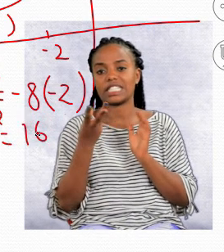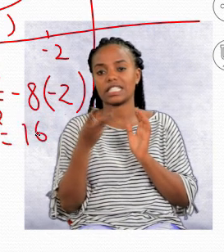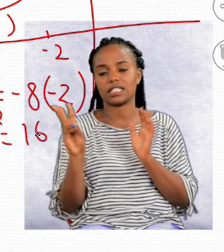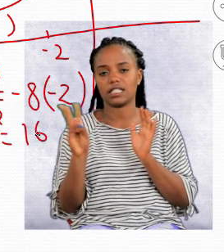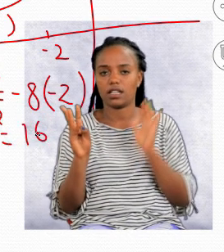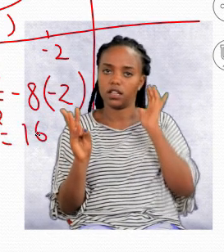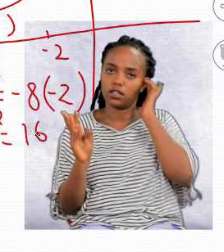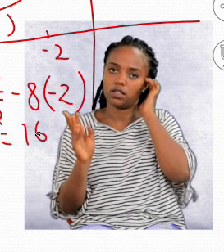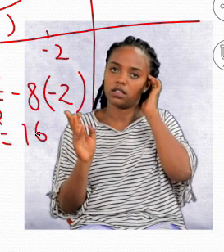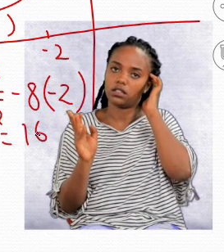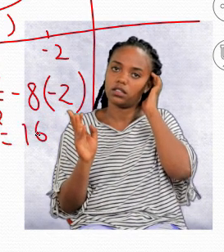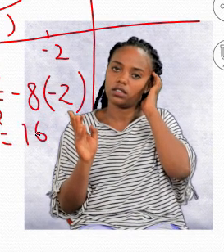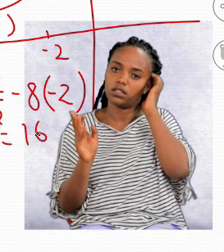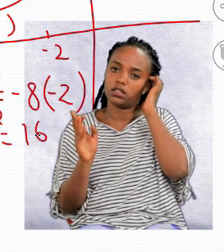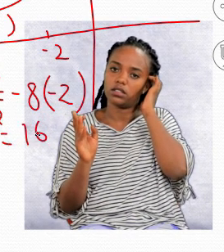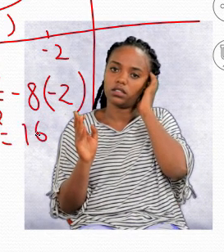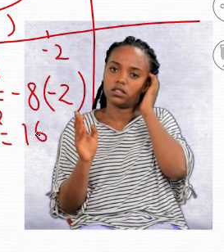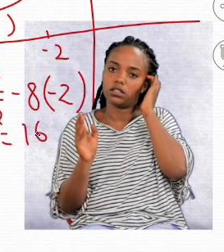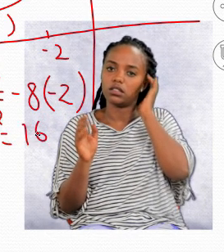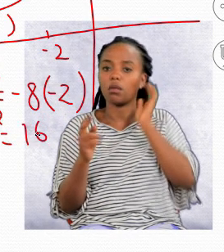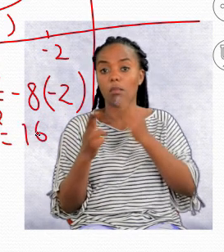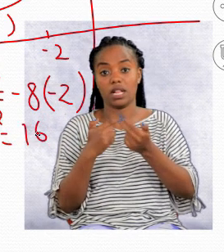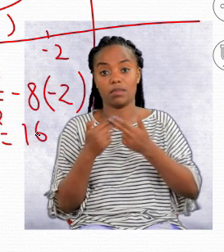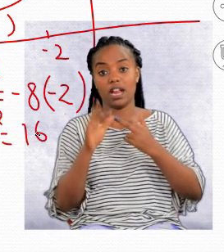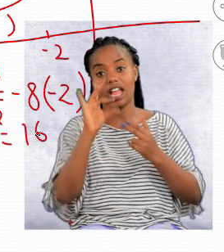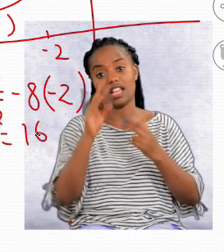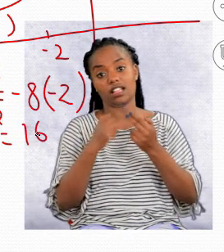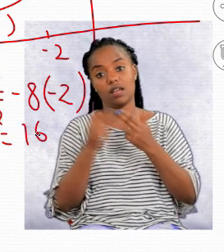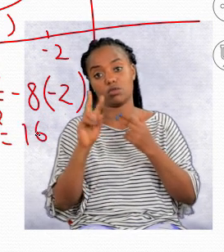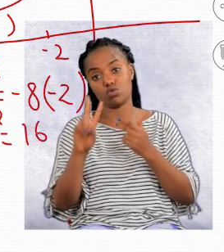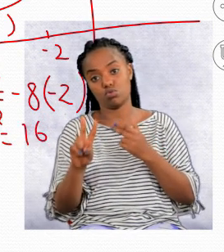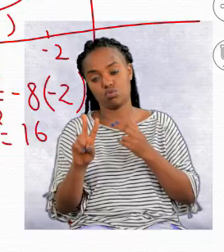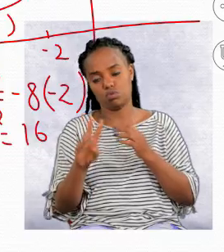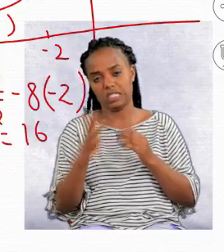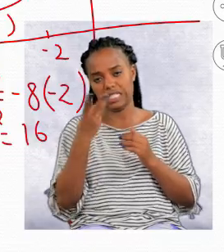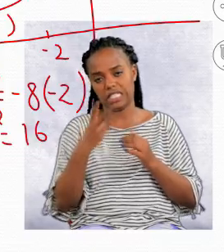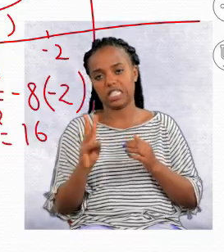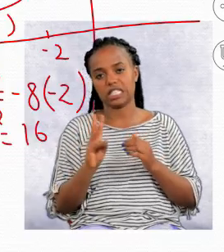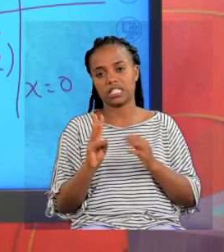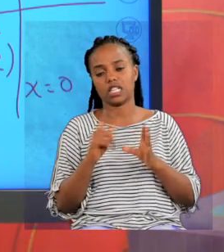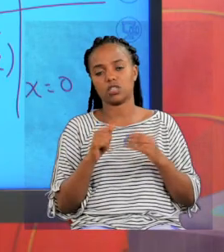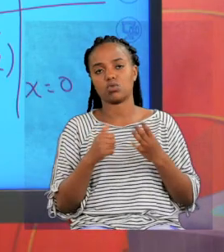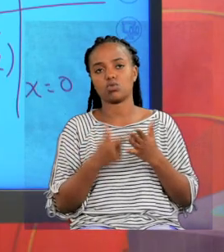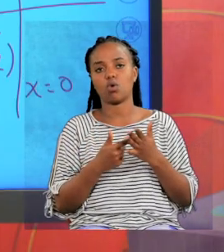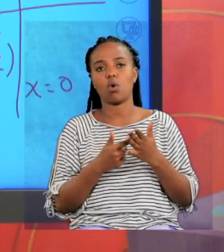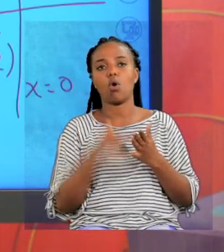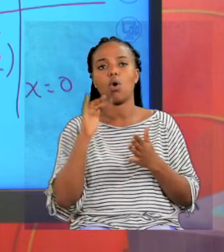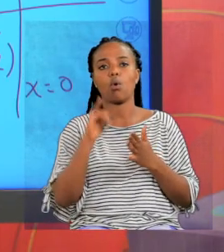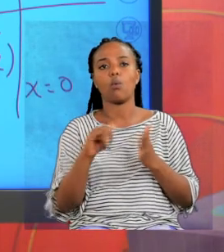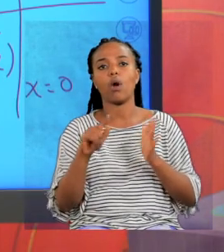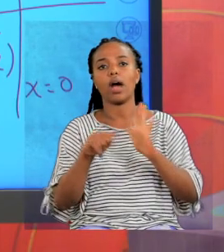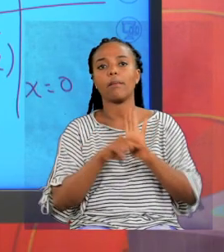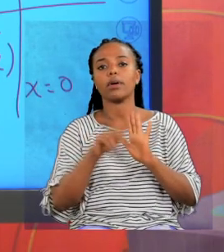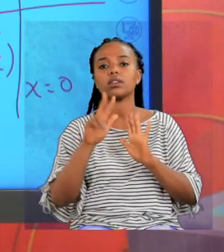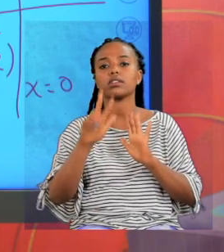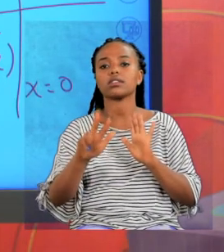16. When you multiply it, you get 16. Therefore, y minus 3